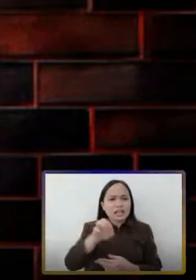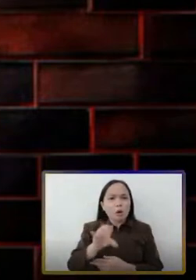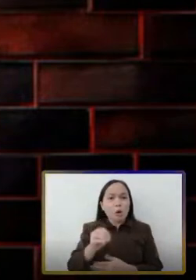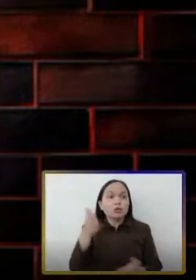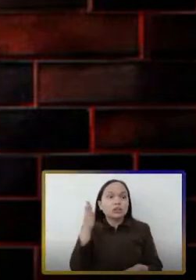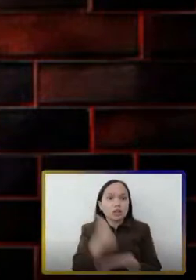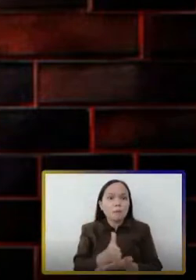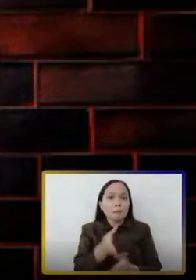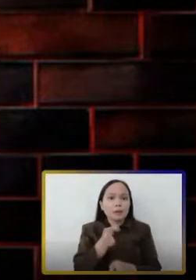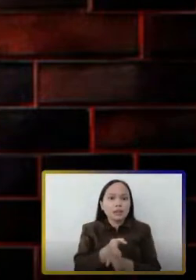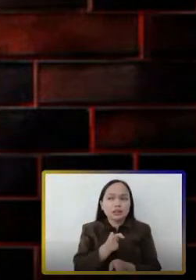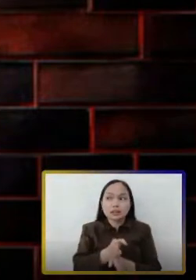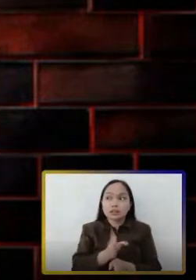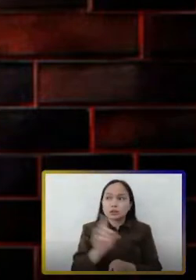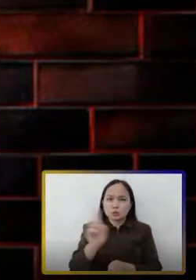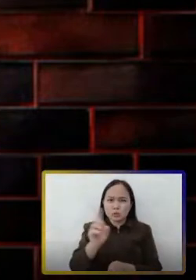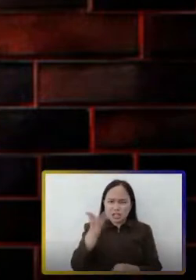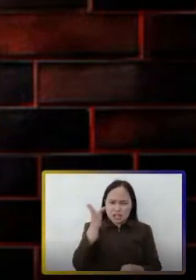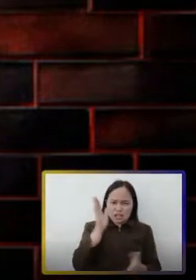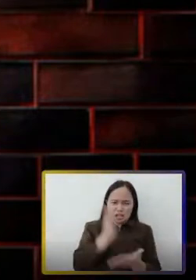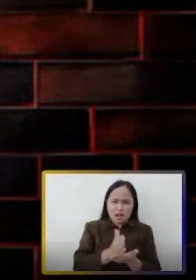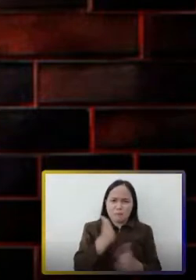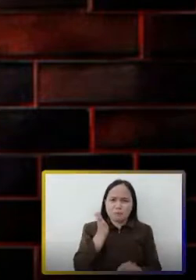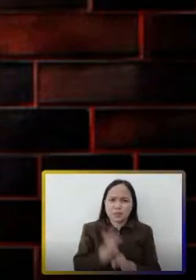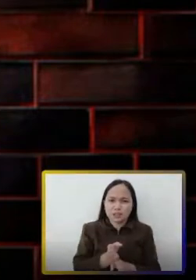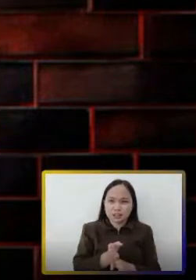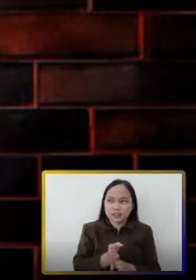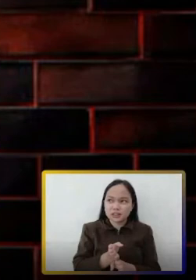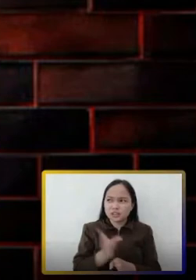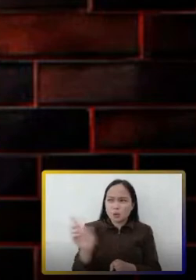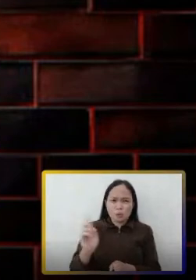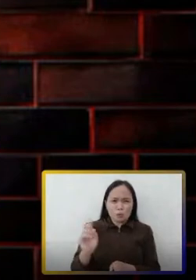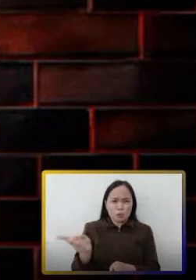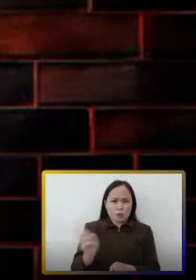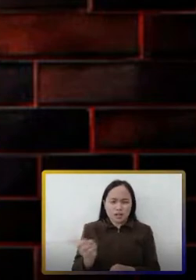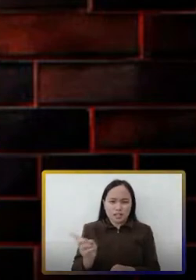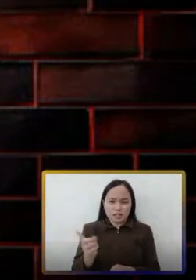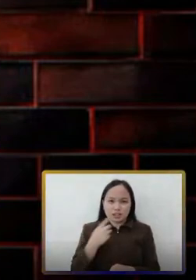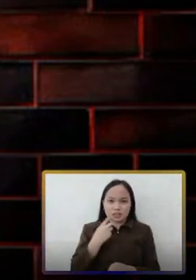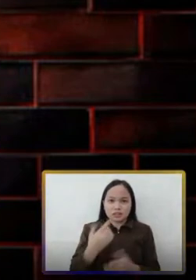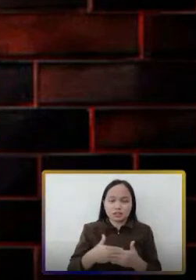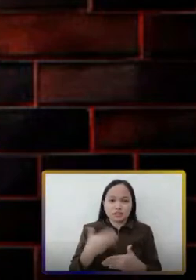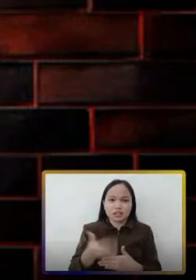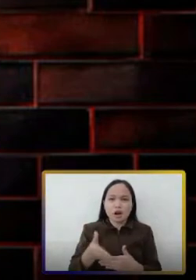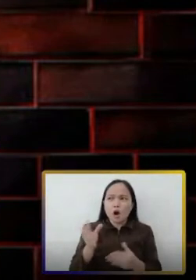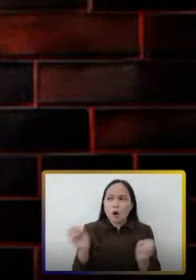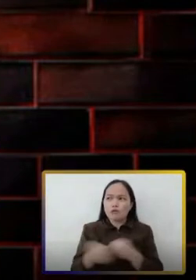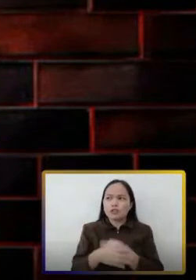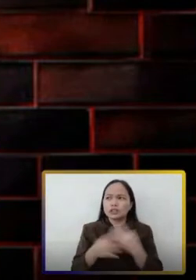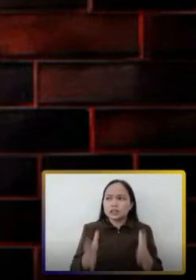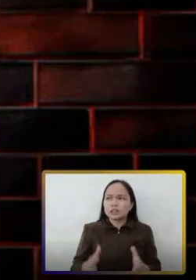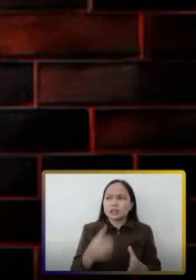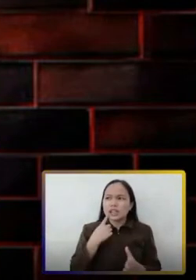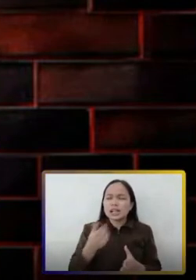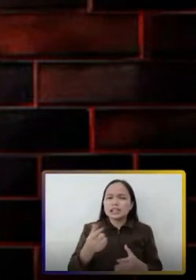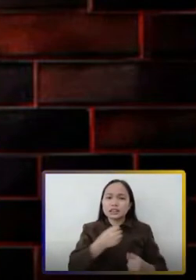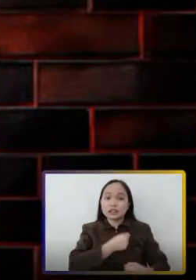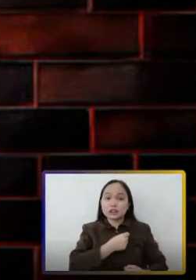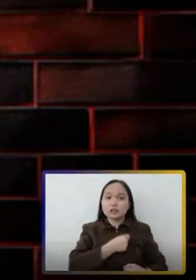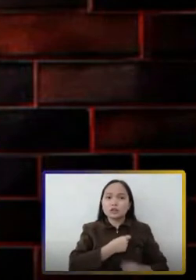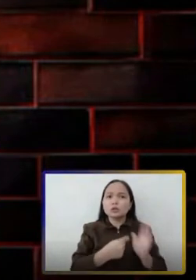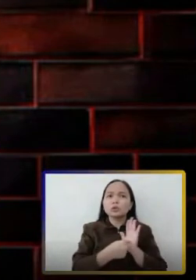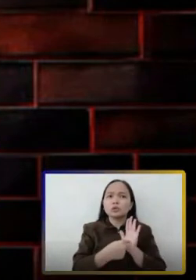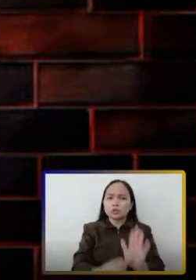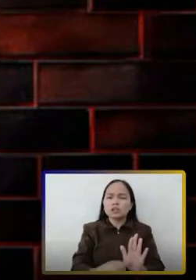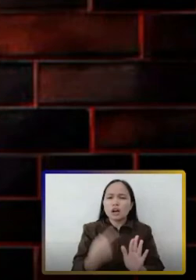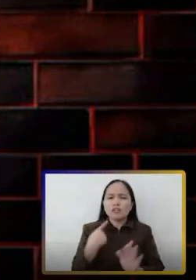bus. Stopped the bus? What? What? The officer went on to explain, and security footage shows